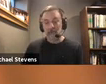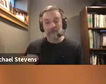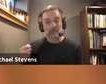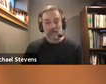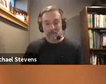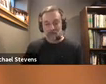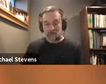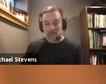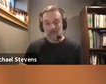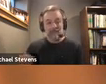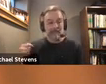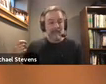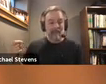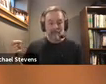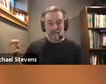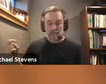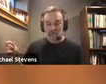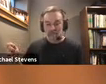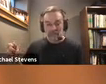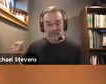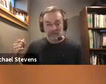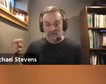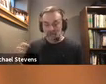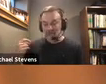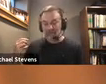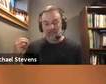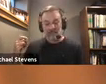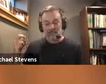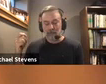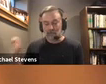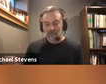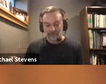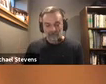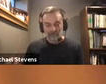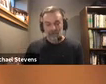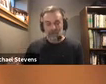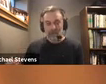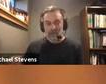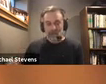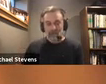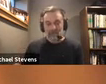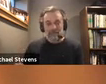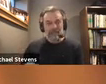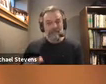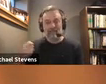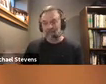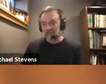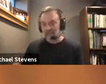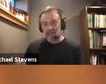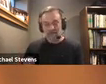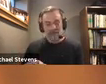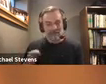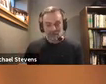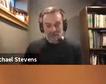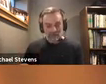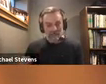Go in, create a project. Um, as you notice things about the product you like, let